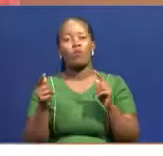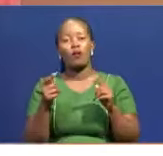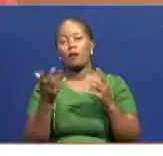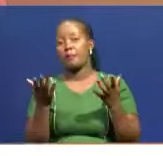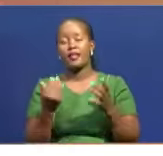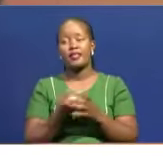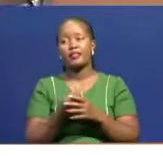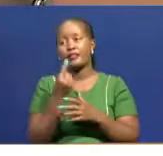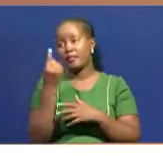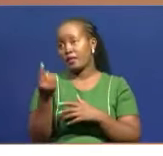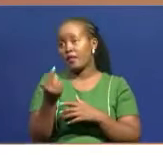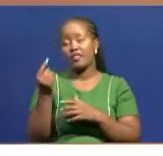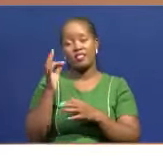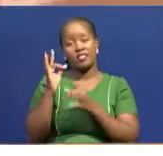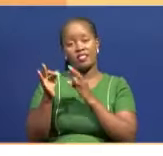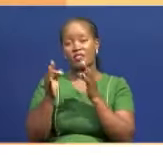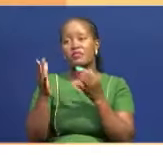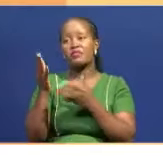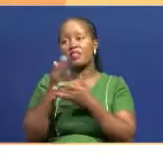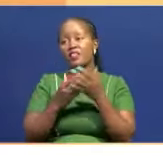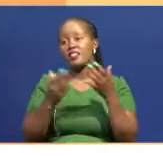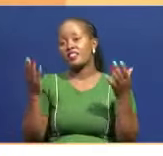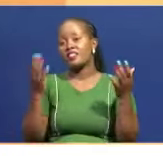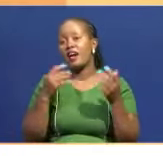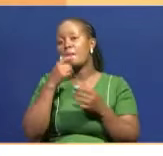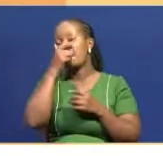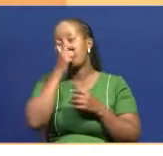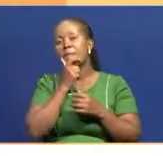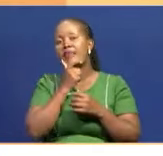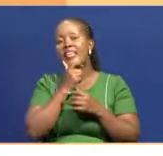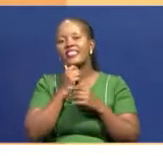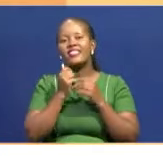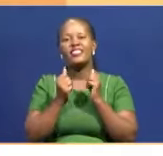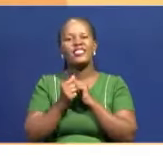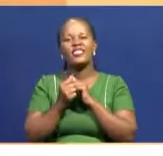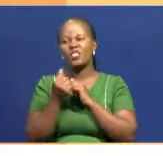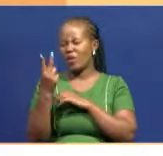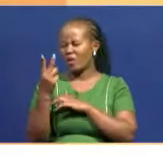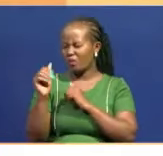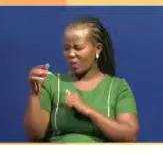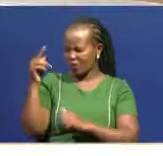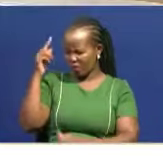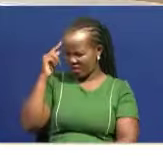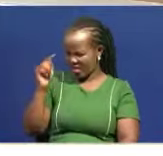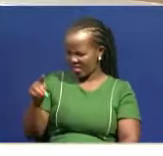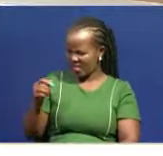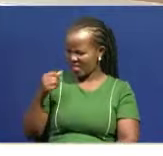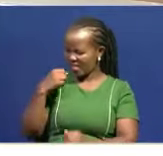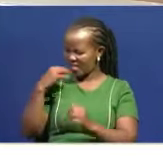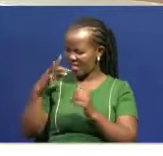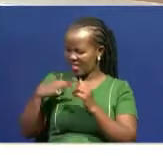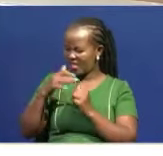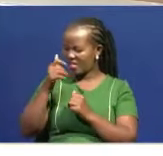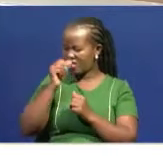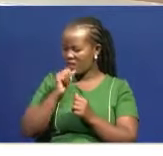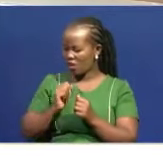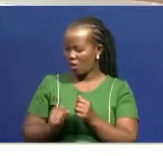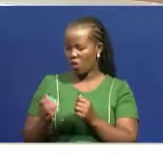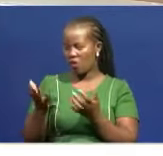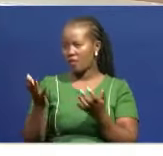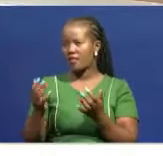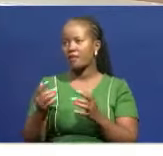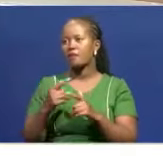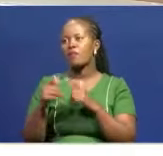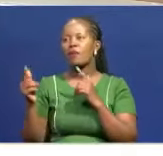Unless there are some who by 12 look like they're 18 years old. Burger, obese, tarira, yes.